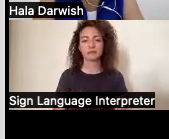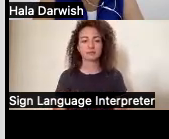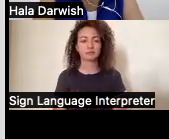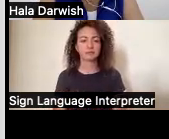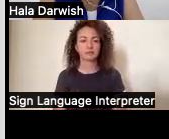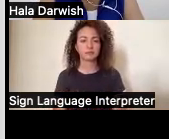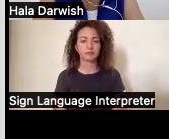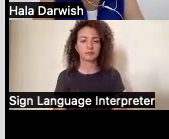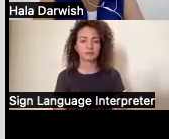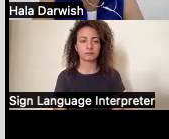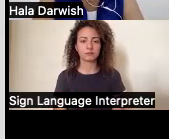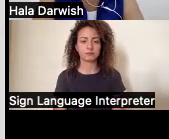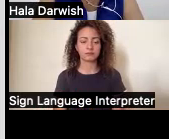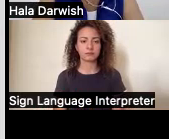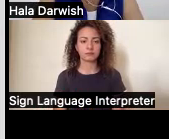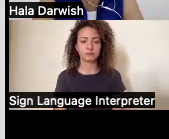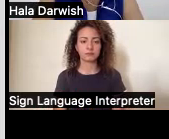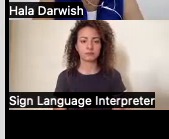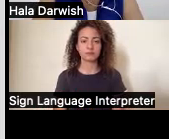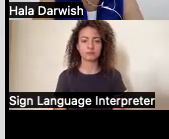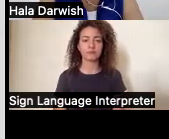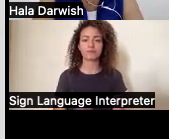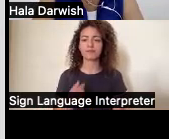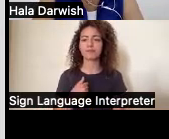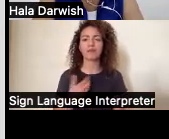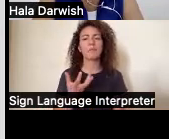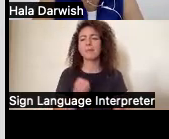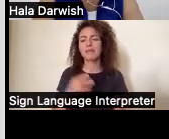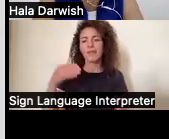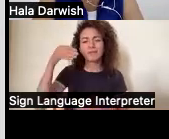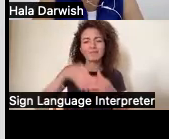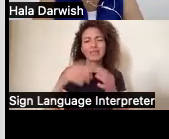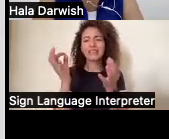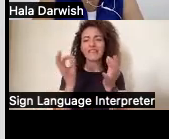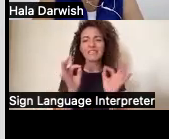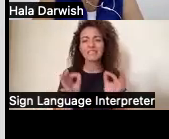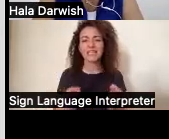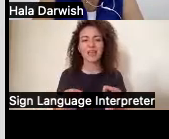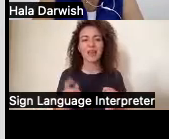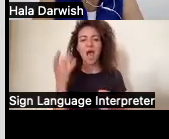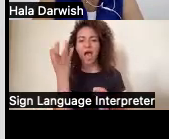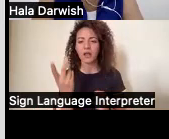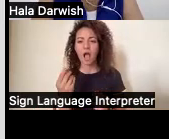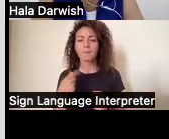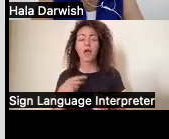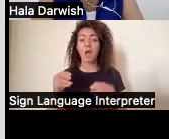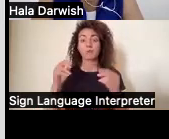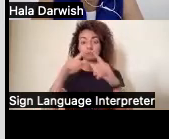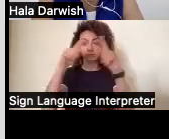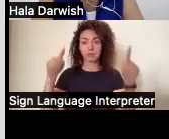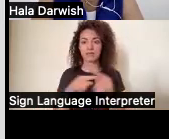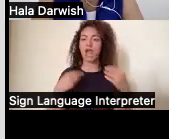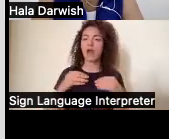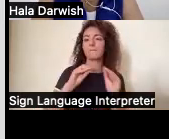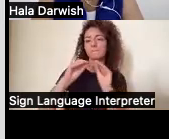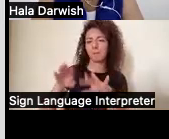we Okay. go. I don't want to go into the details. Maybe I can share Thank the you. presentation. That I would be just great. want